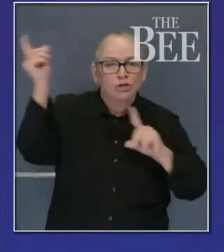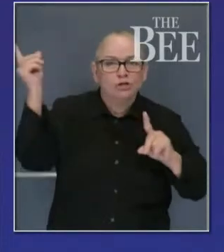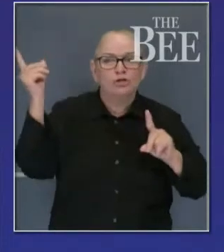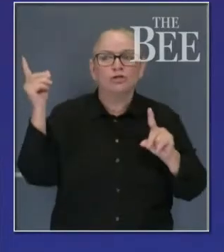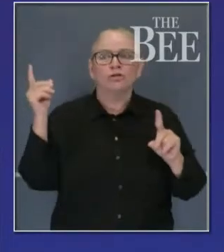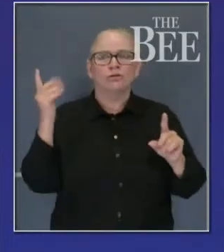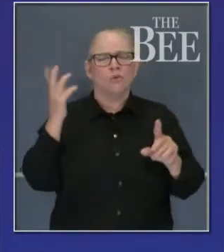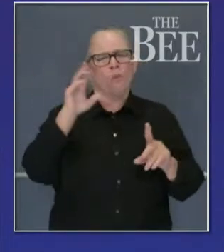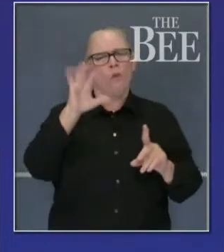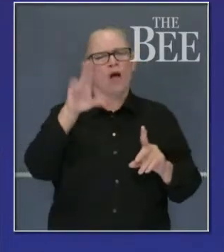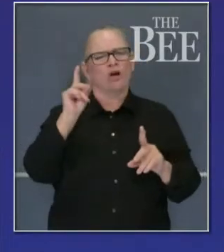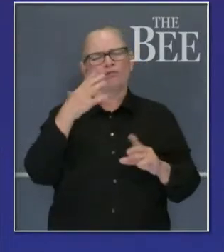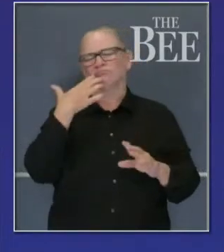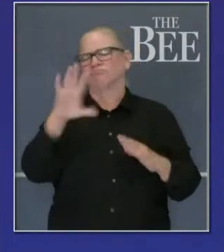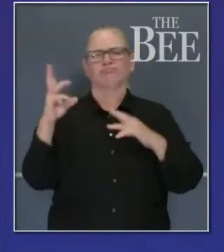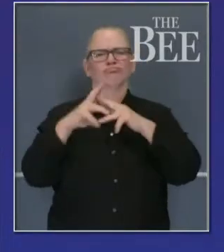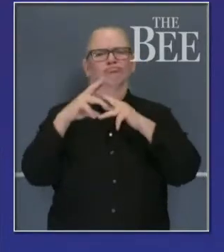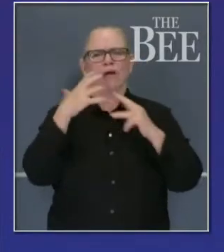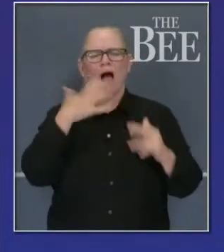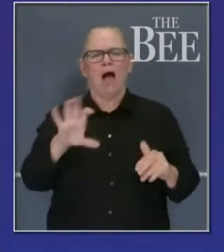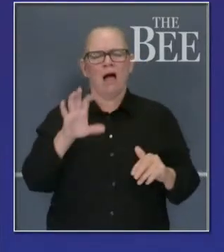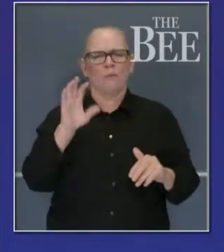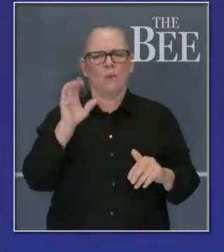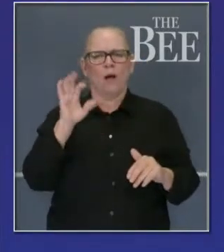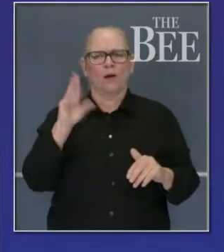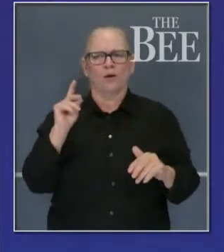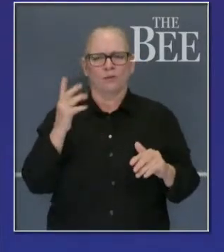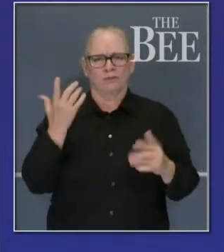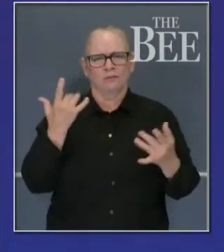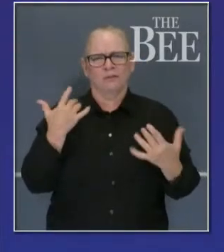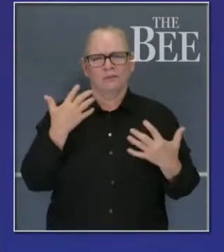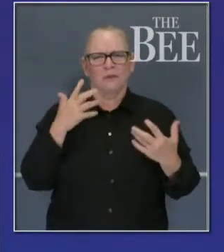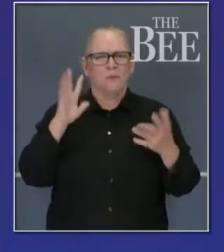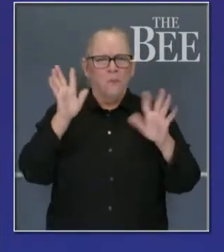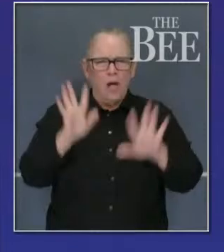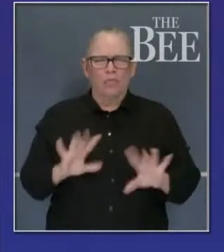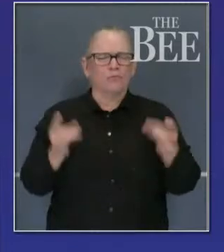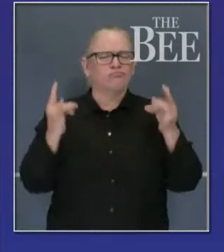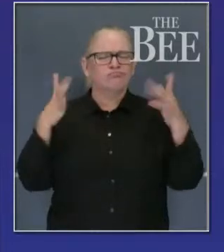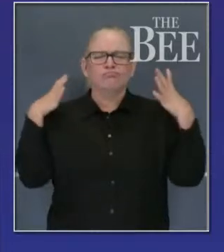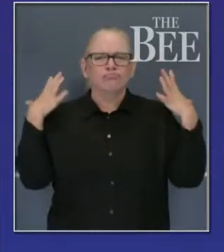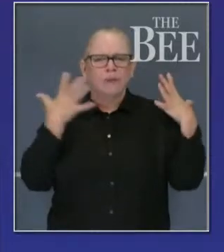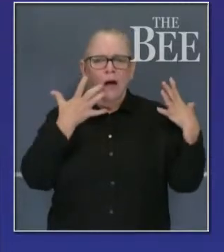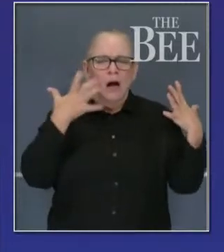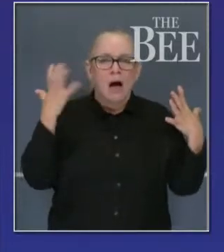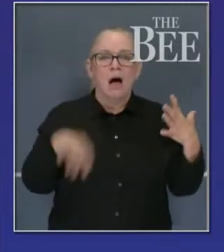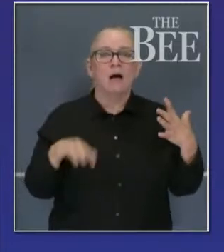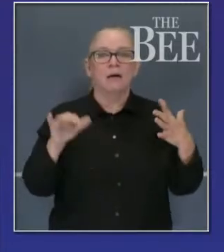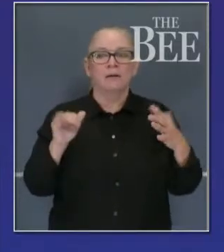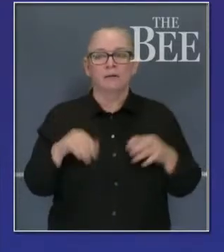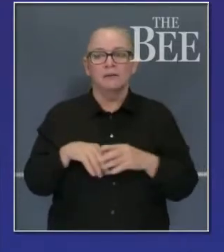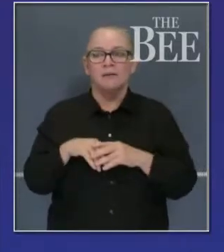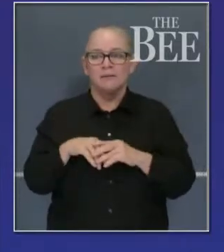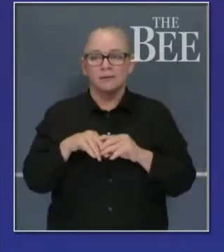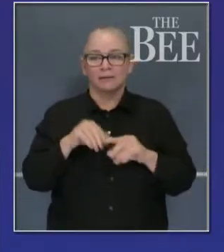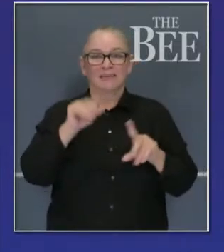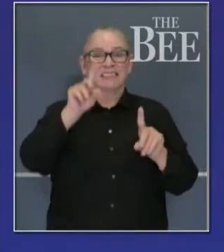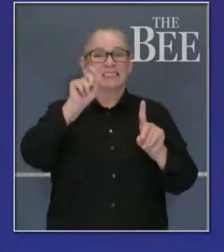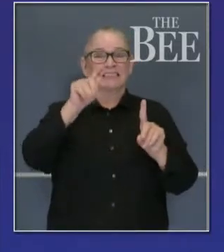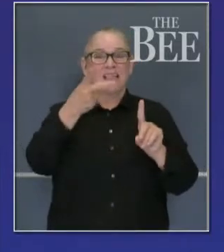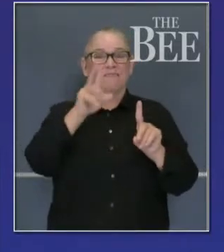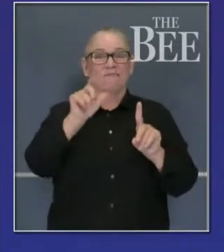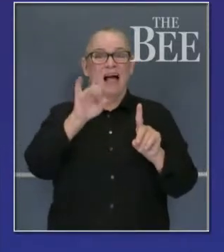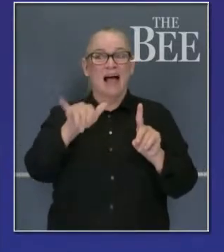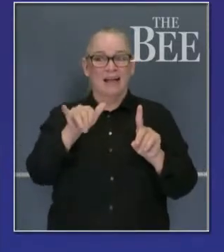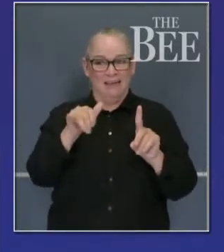heat in the state of California, including 130 degrees down in Death Valley, which may, as they analyze it